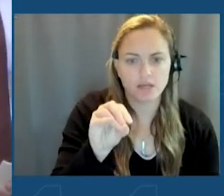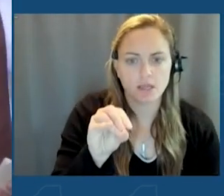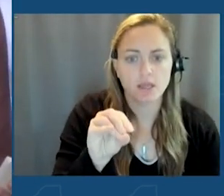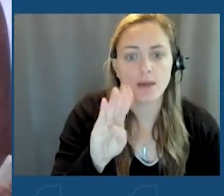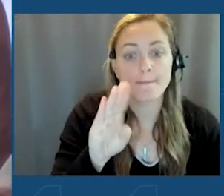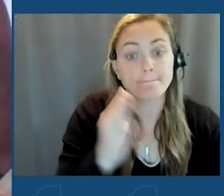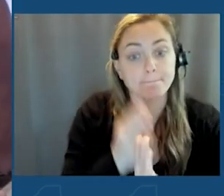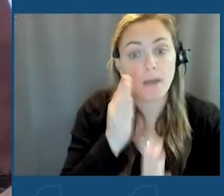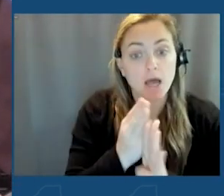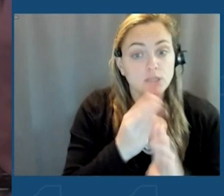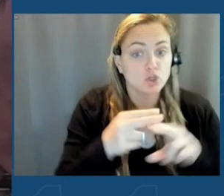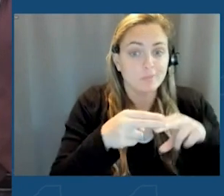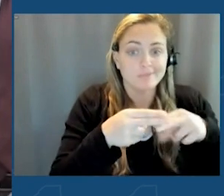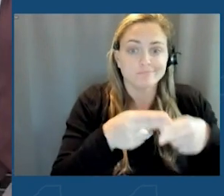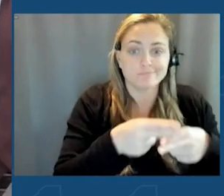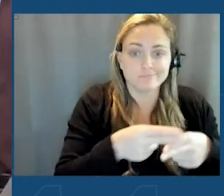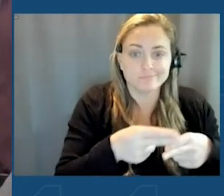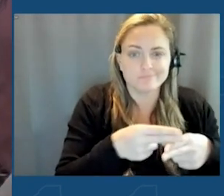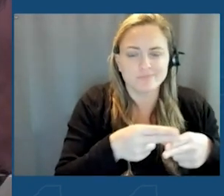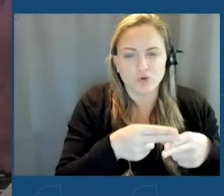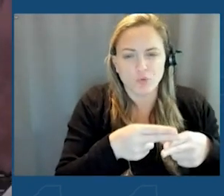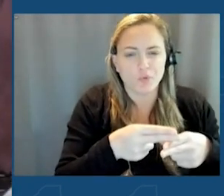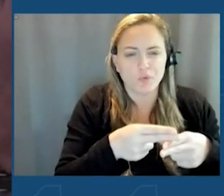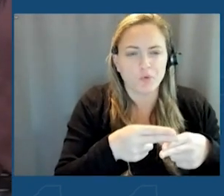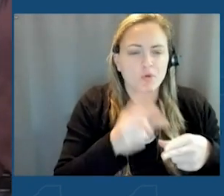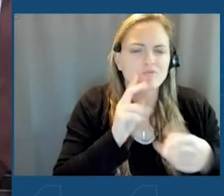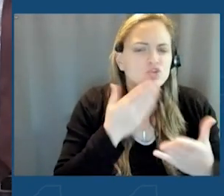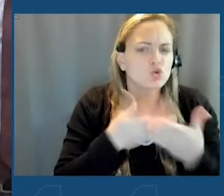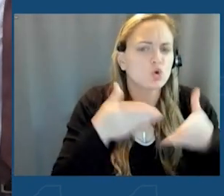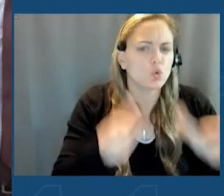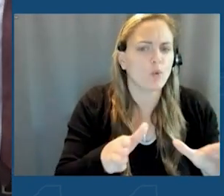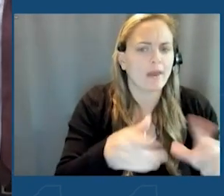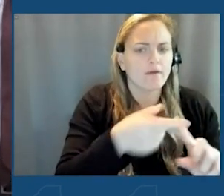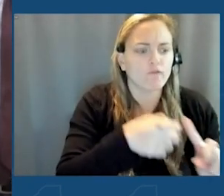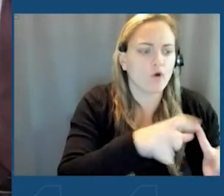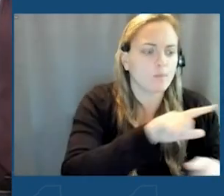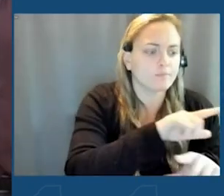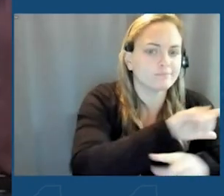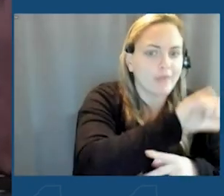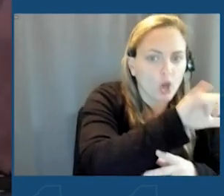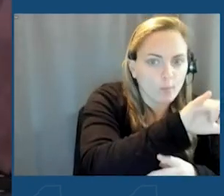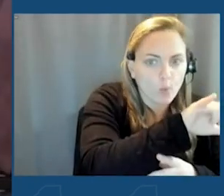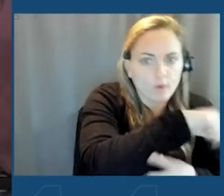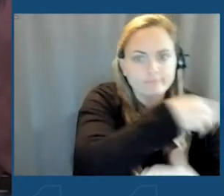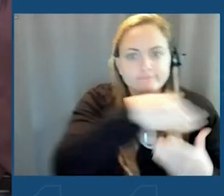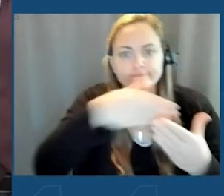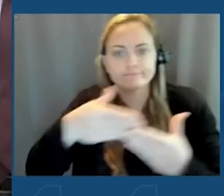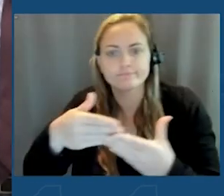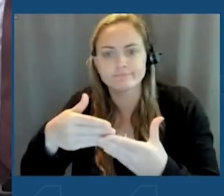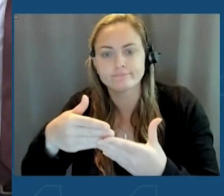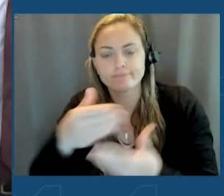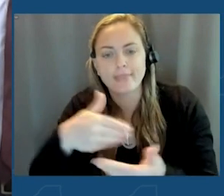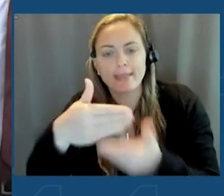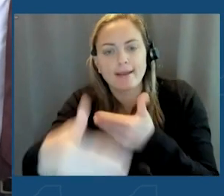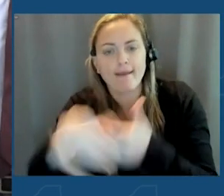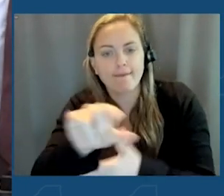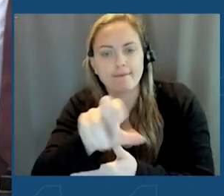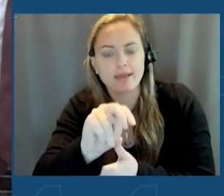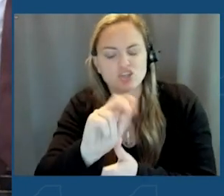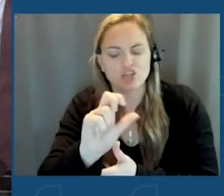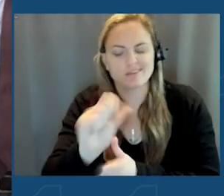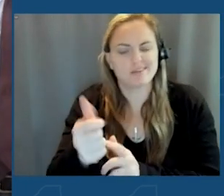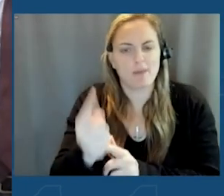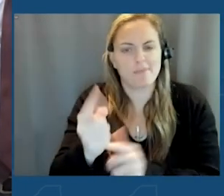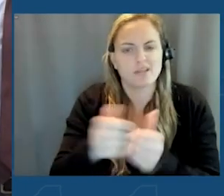interim means to let people know that this is a good way to get from the airport to the next station 10 minutes away. So when